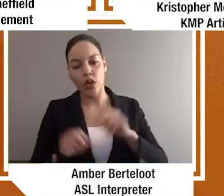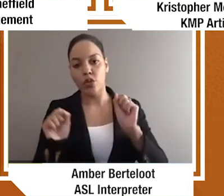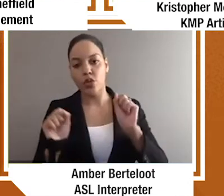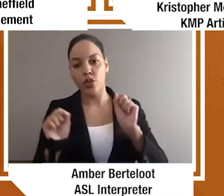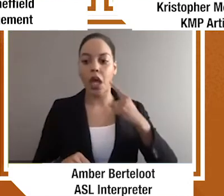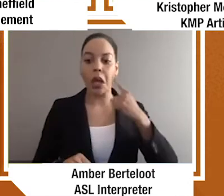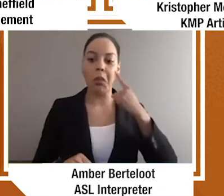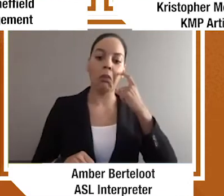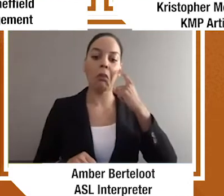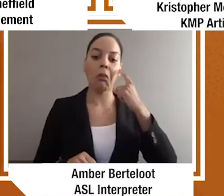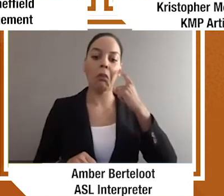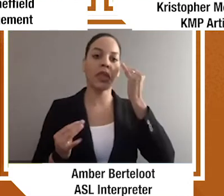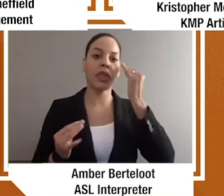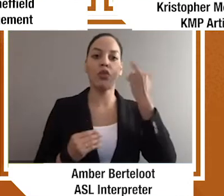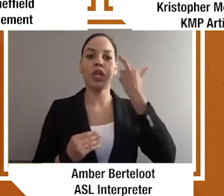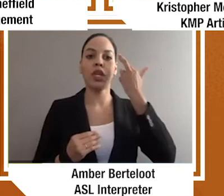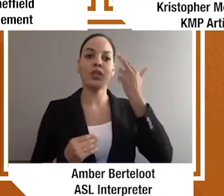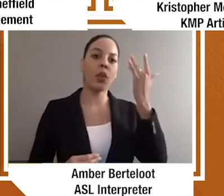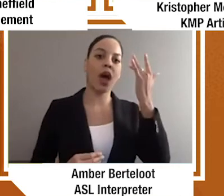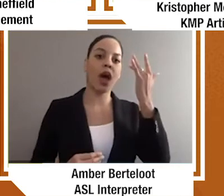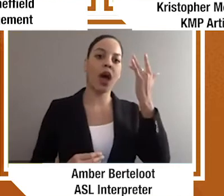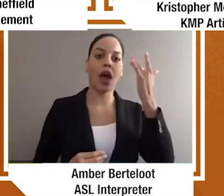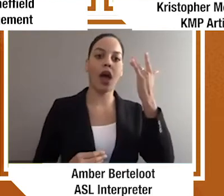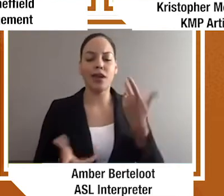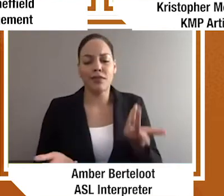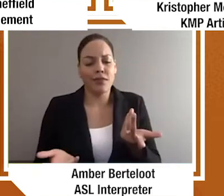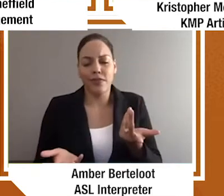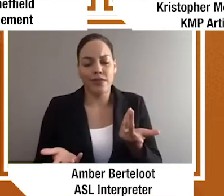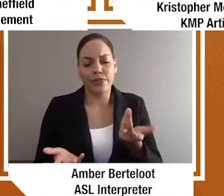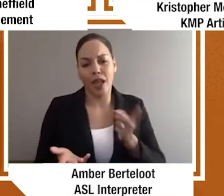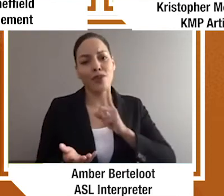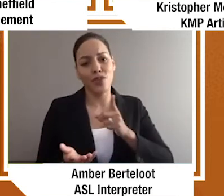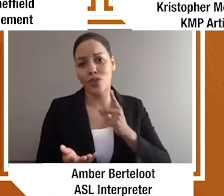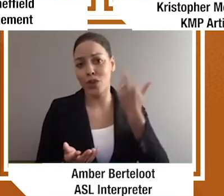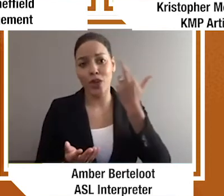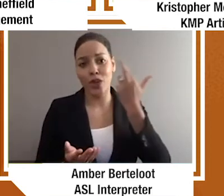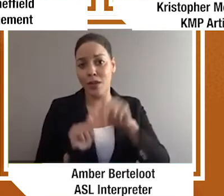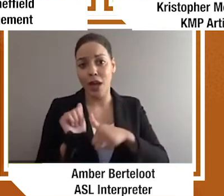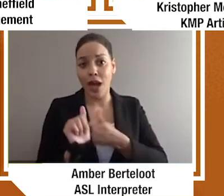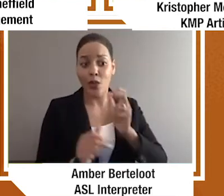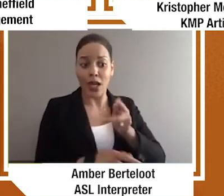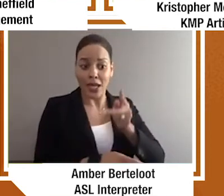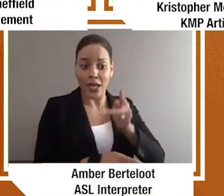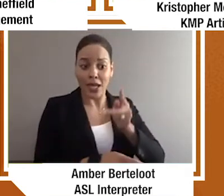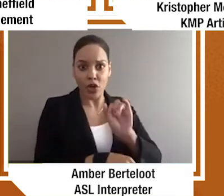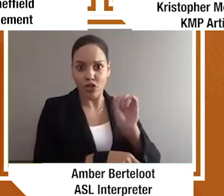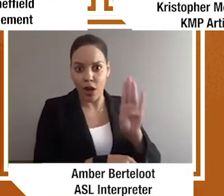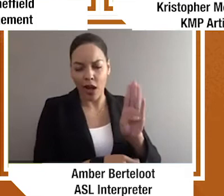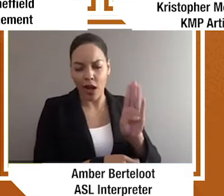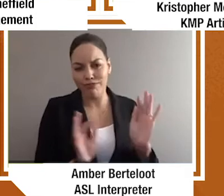she didn't. I mean, I'm sure it was because she needed to keep her job, definitely.